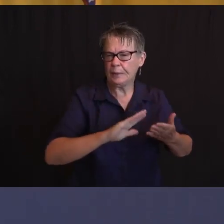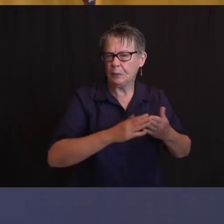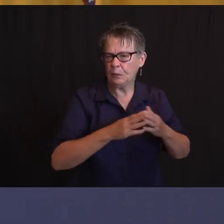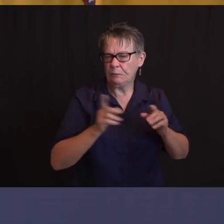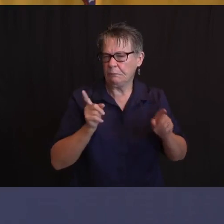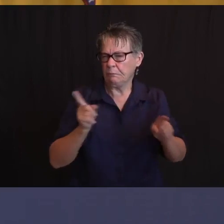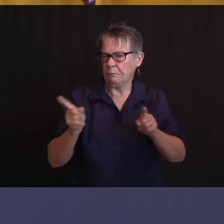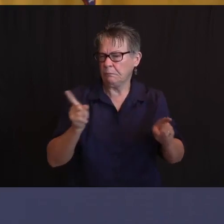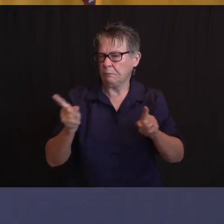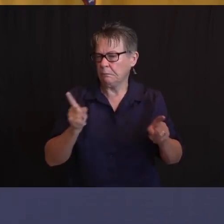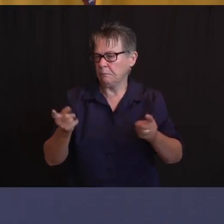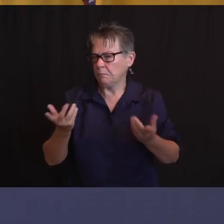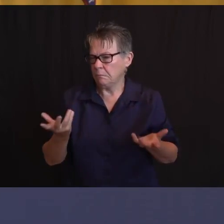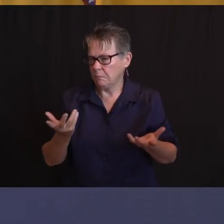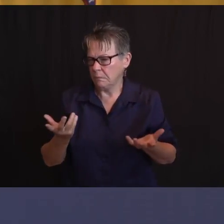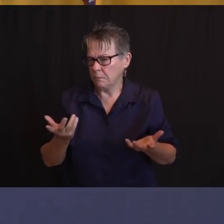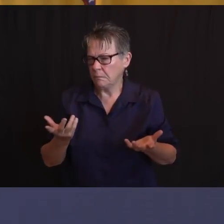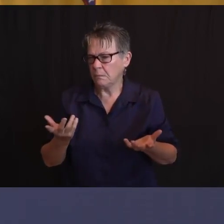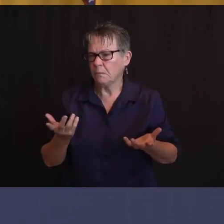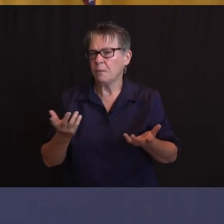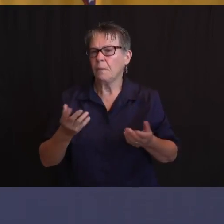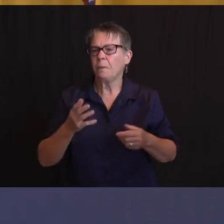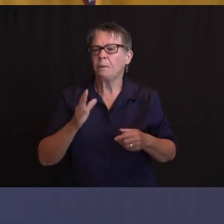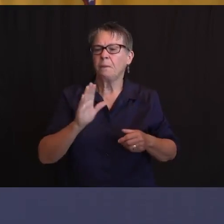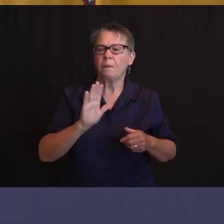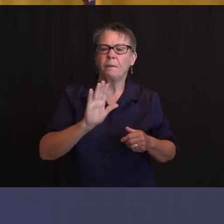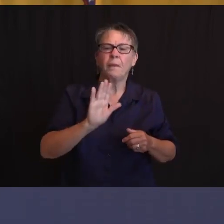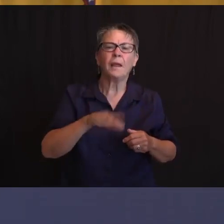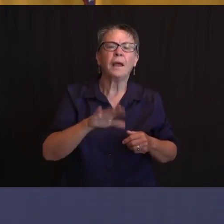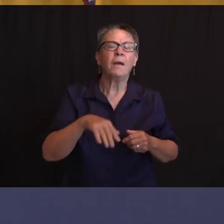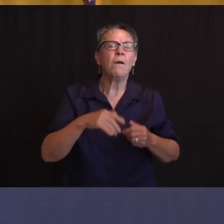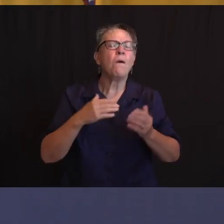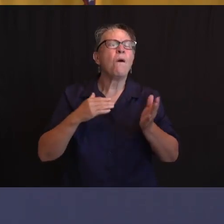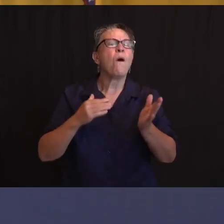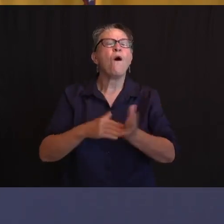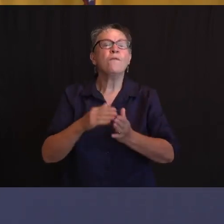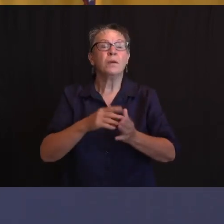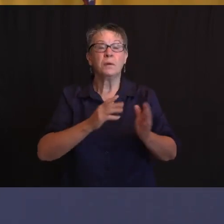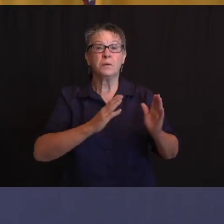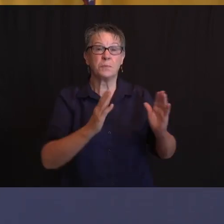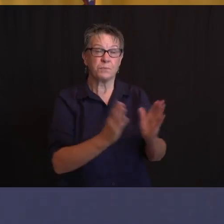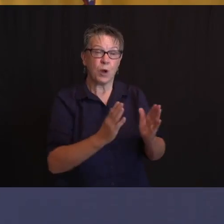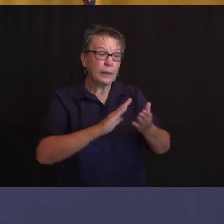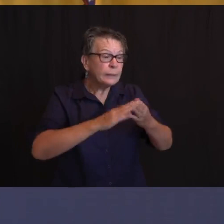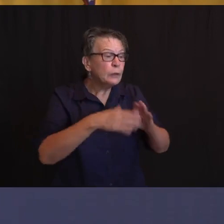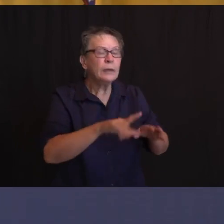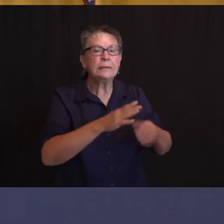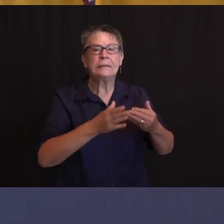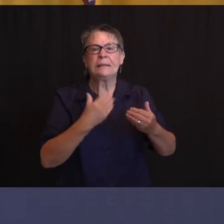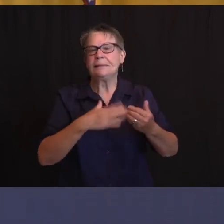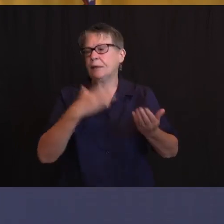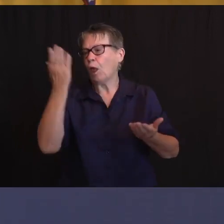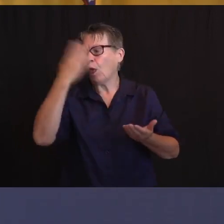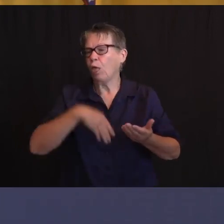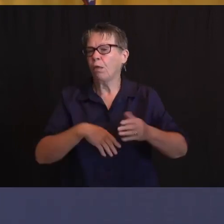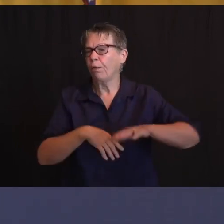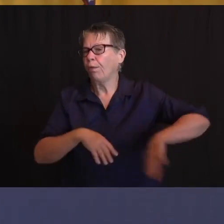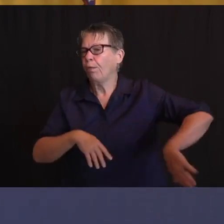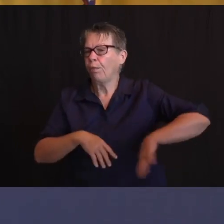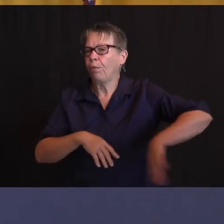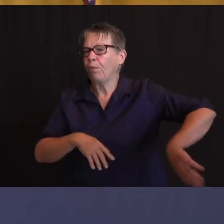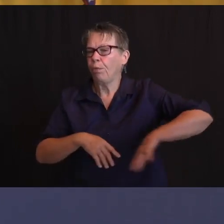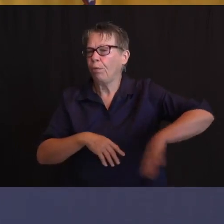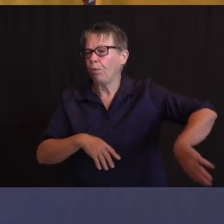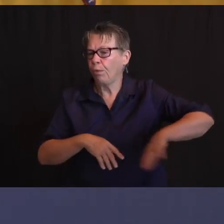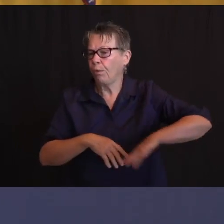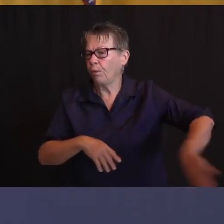communities. But I'll let Judy come back on that, as well as indoor visits. I believe the answer is yes. Do you have a number off the top of